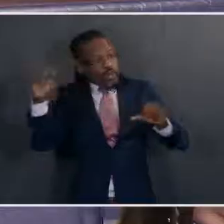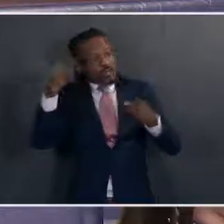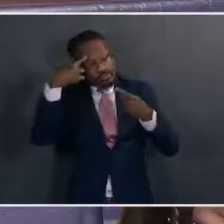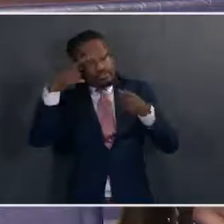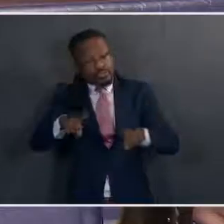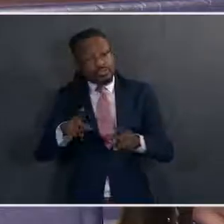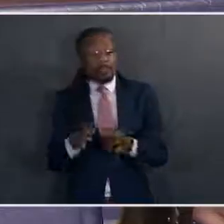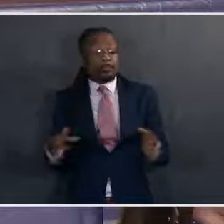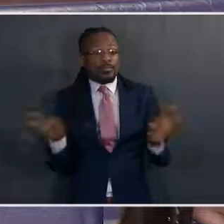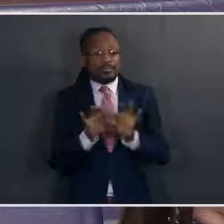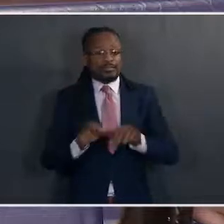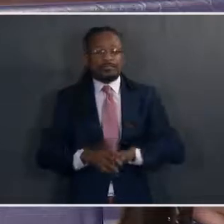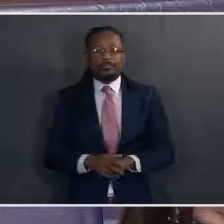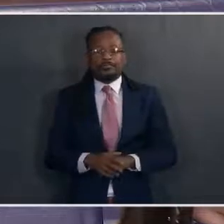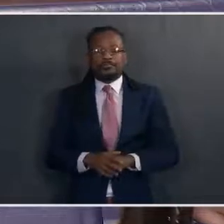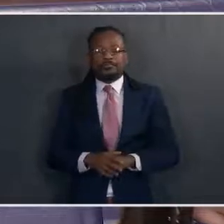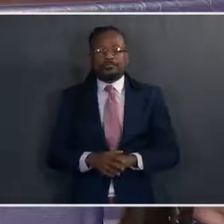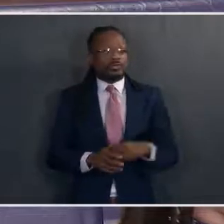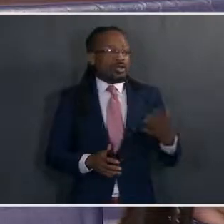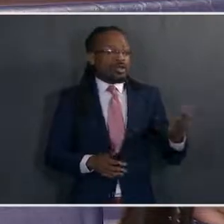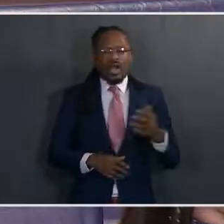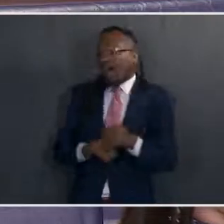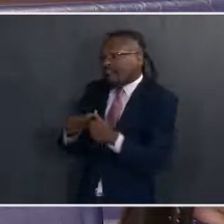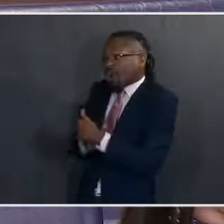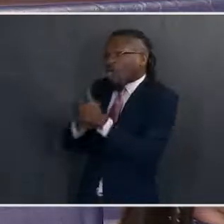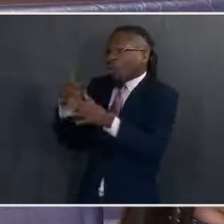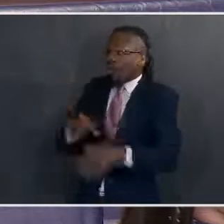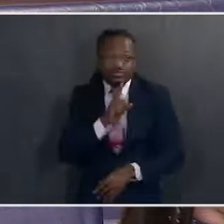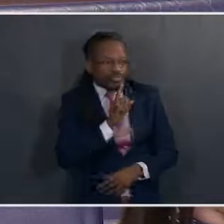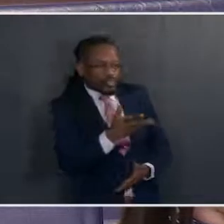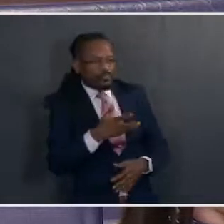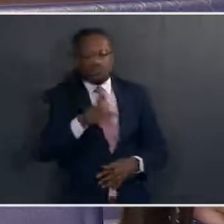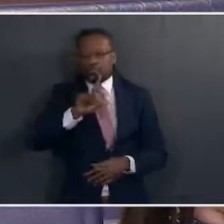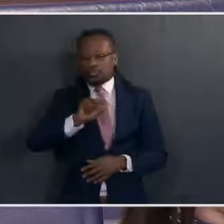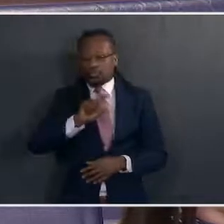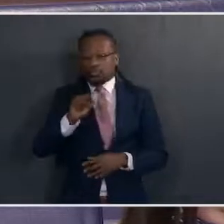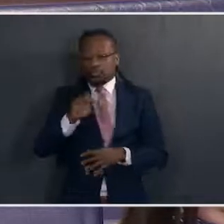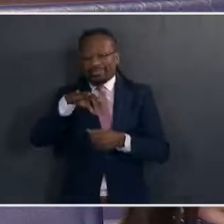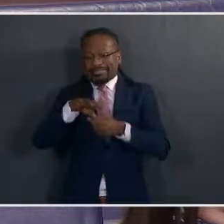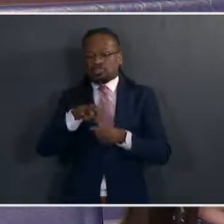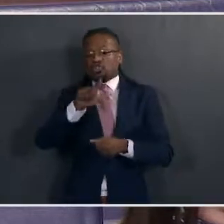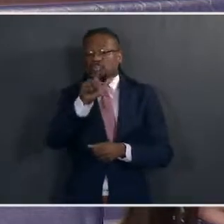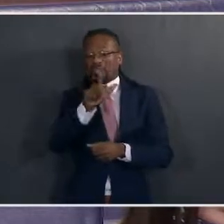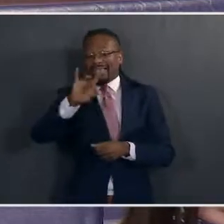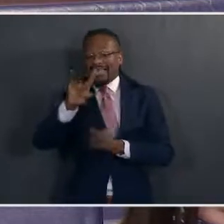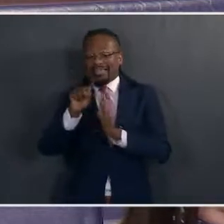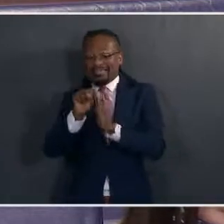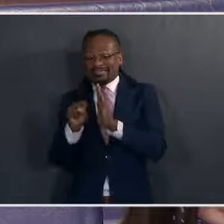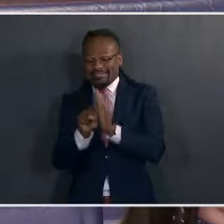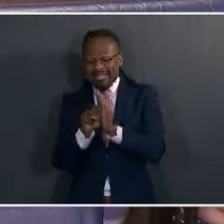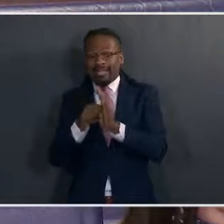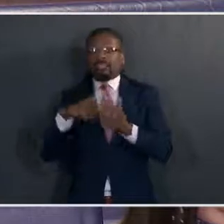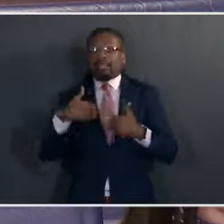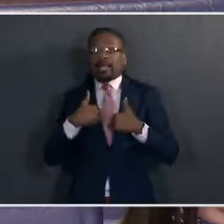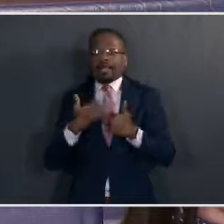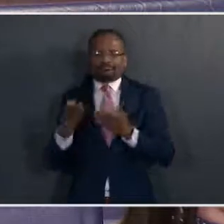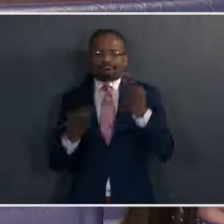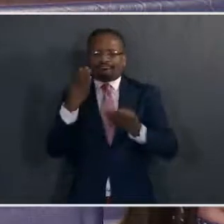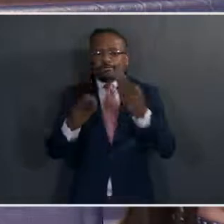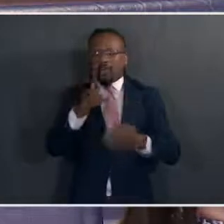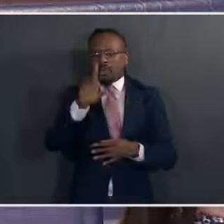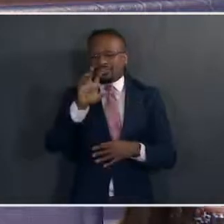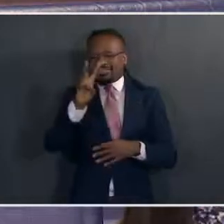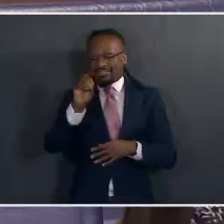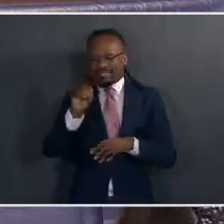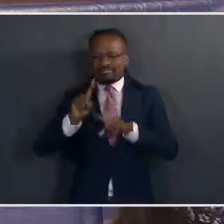is from a colleague. Oh, sorry, go ahead. Yeah, following the 2020 election, 28 states have brought forward 106 different bills related